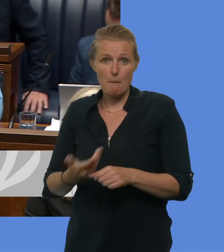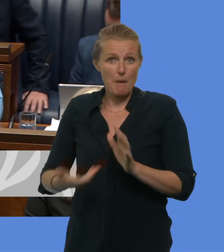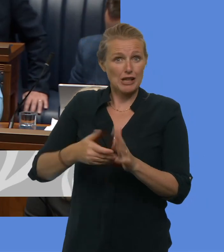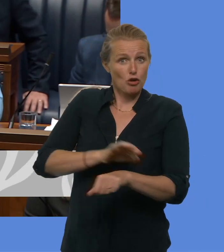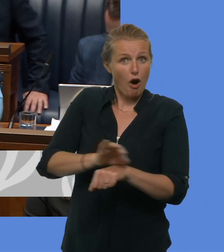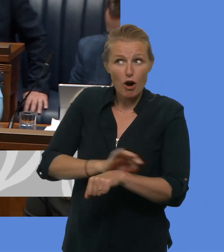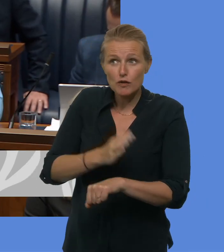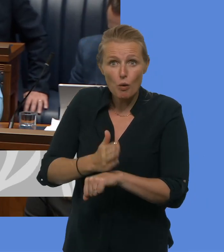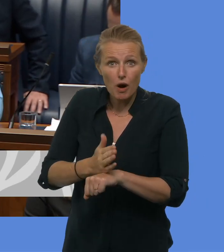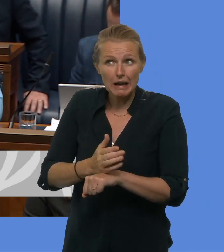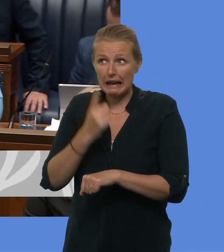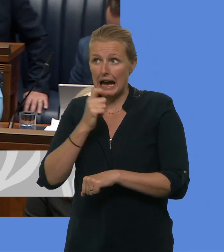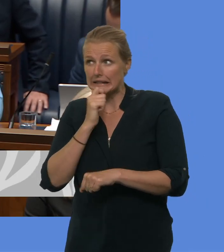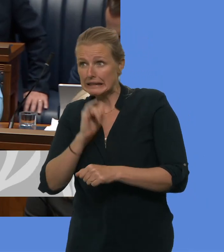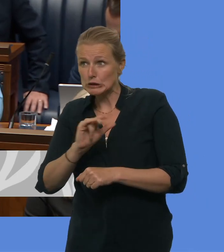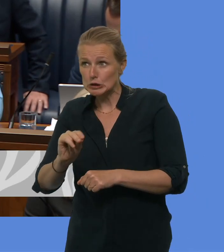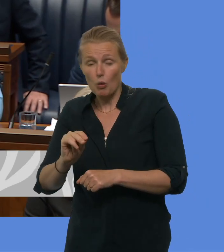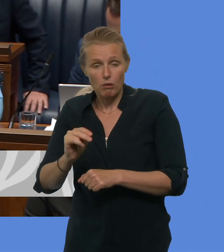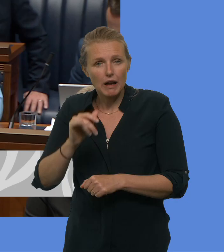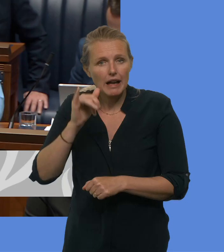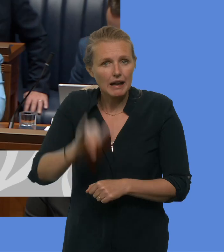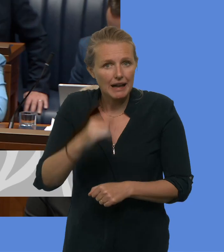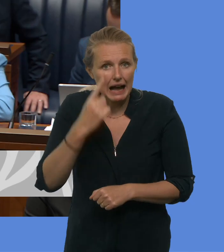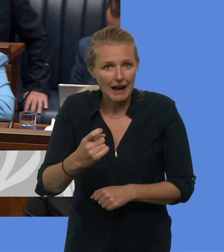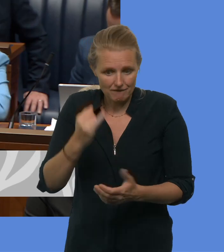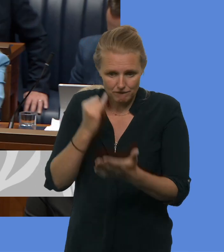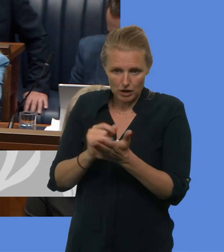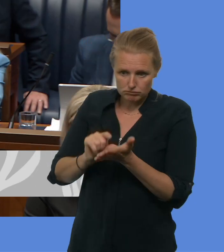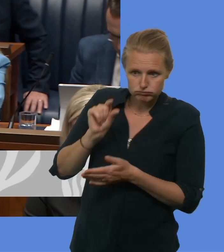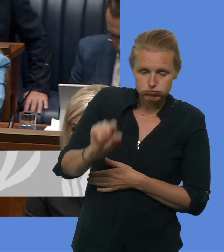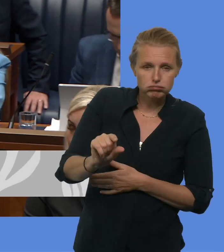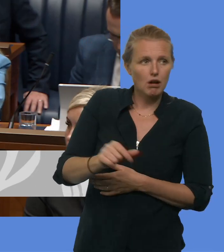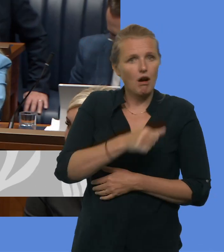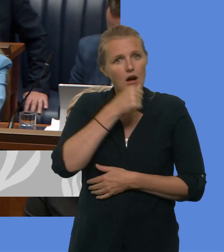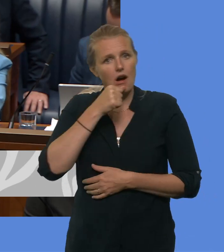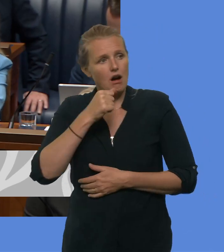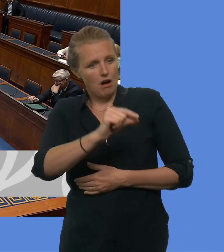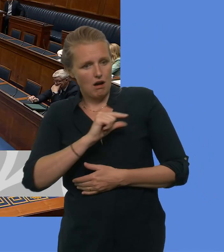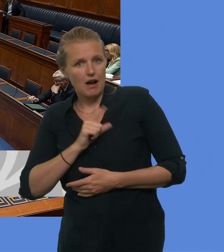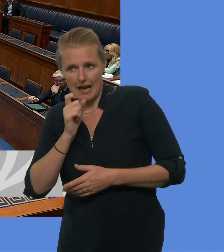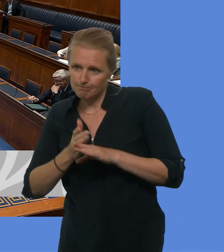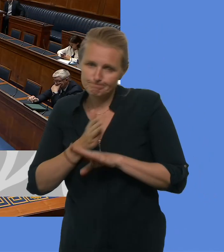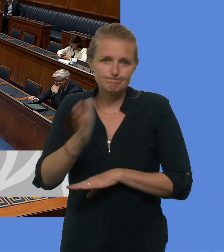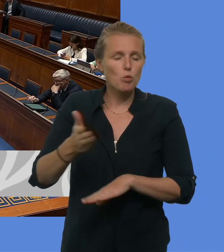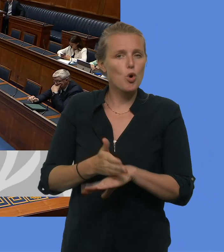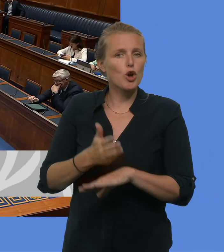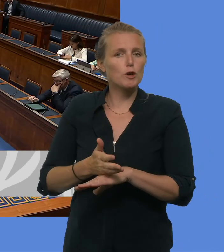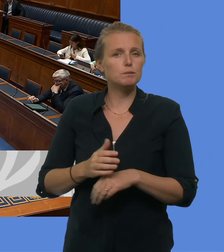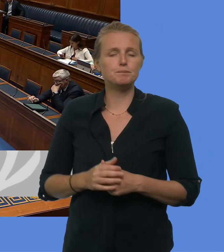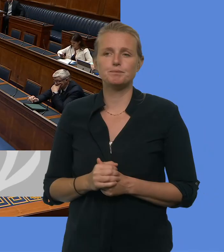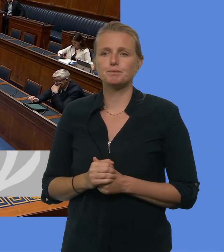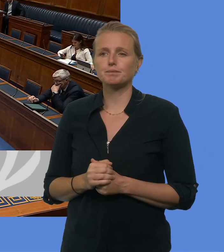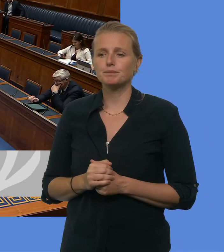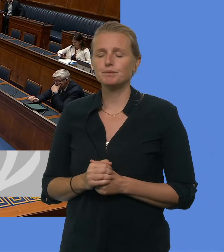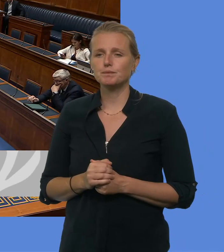or returning to the workforce because of the support that we are providing. Ms McElwain. Thank the Minister for his